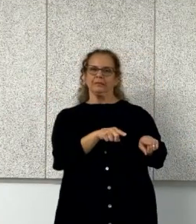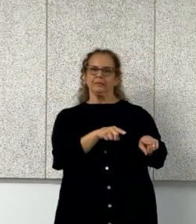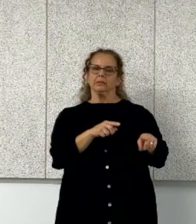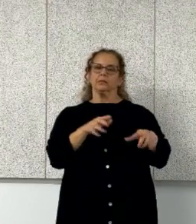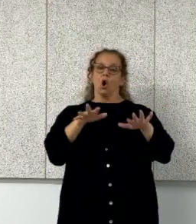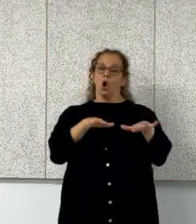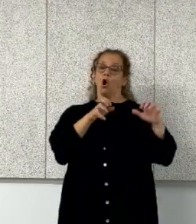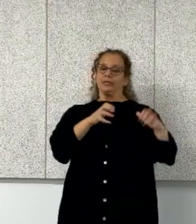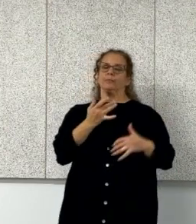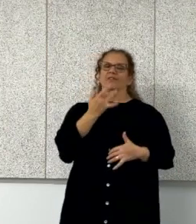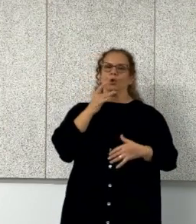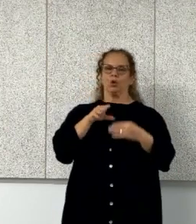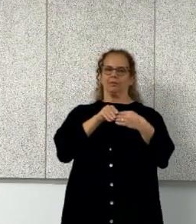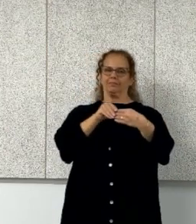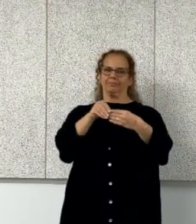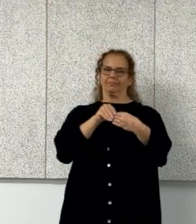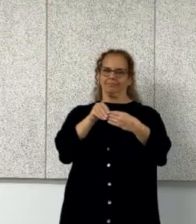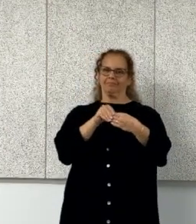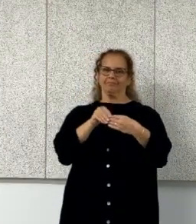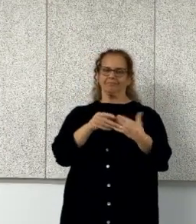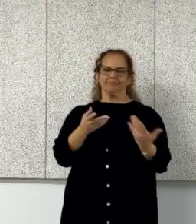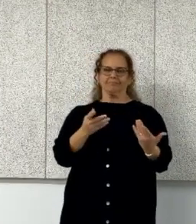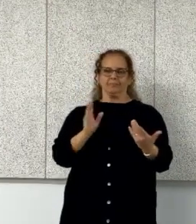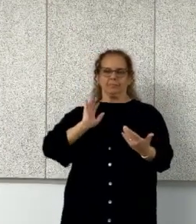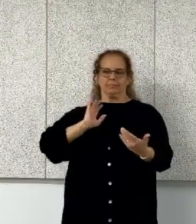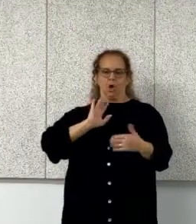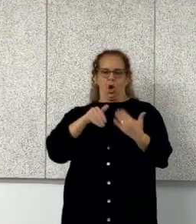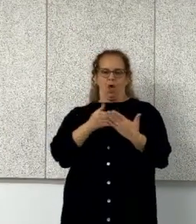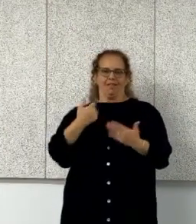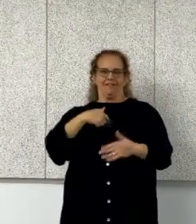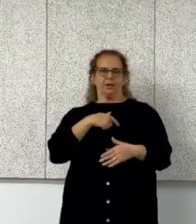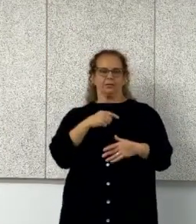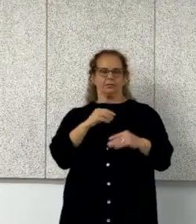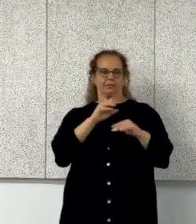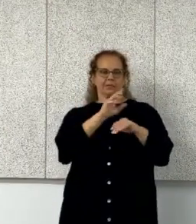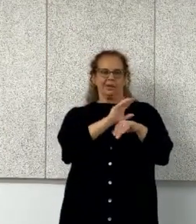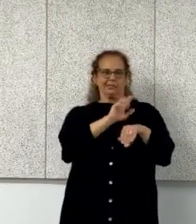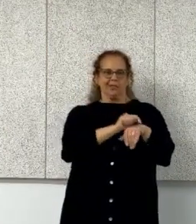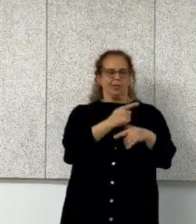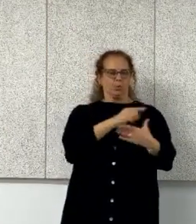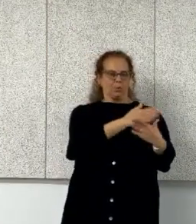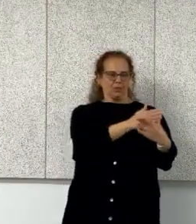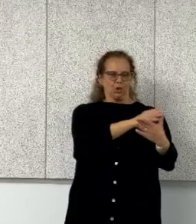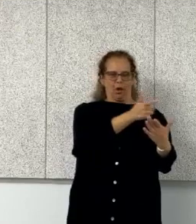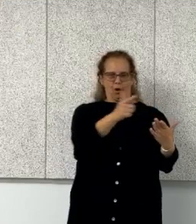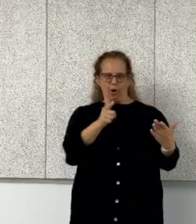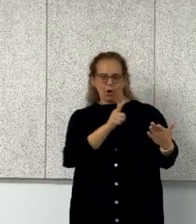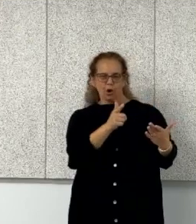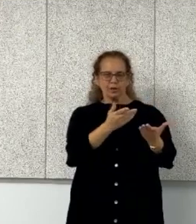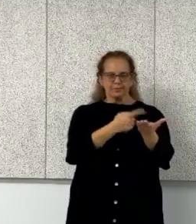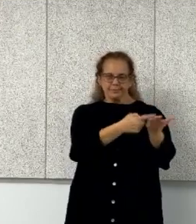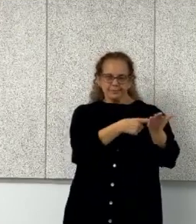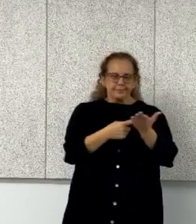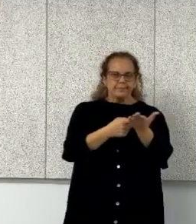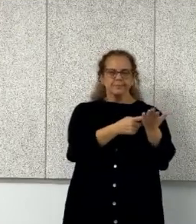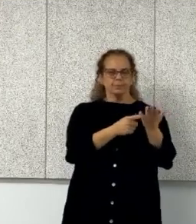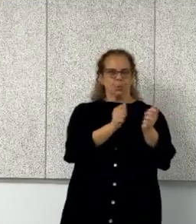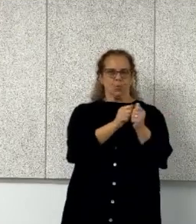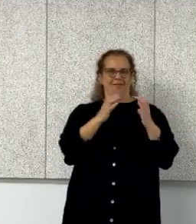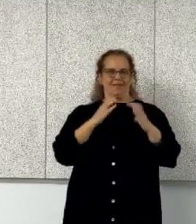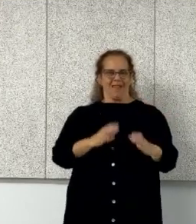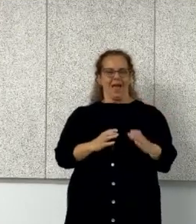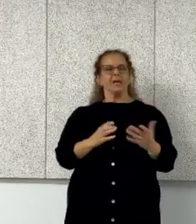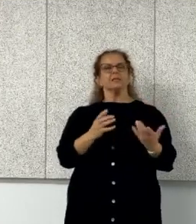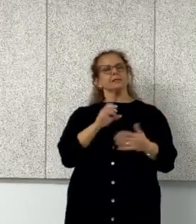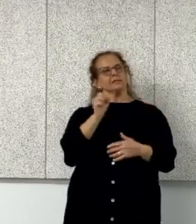and even at CI, because we, all the consultants, we all talk amongst ourselves and share data and, you know, anecdotes and everything about our clients, and very much